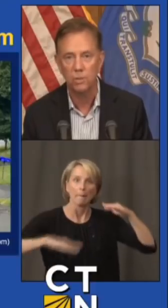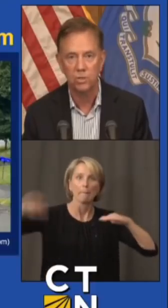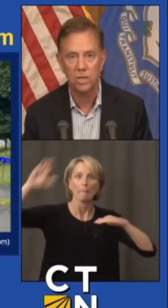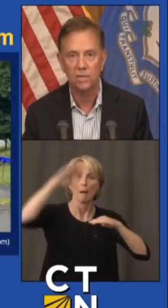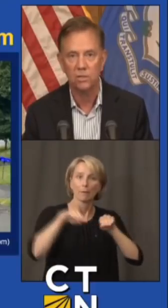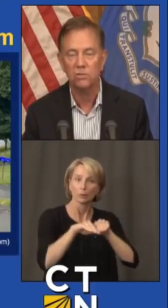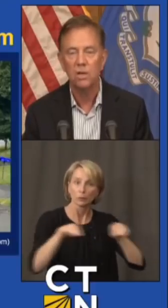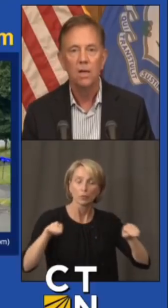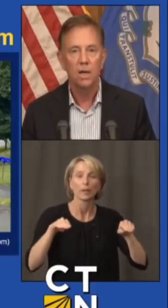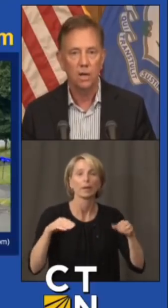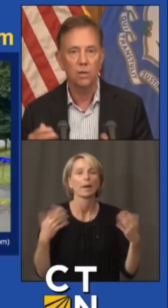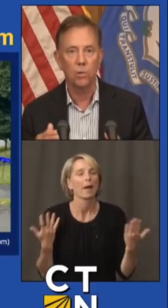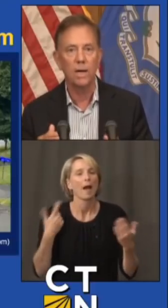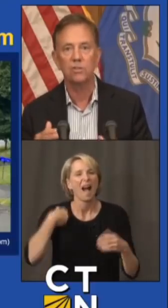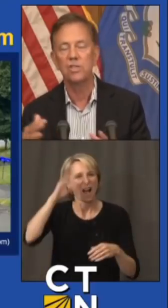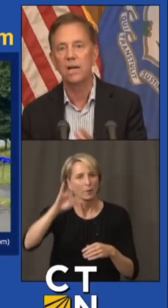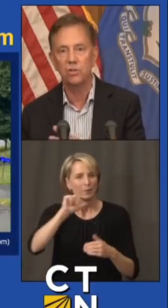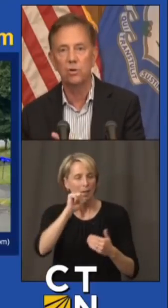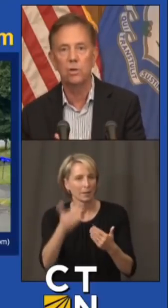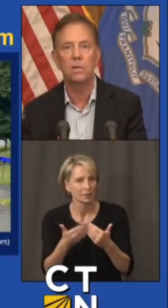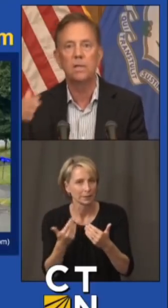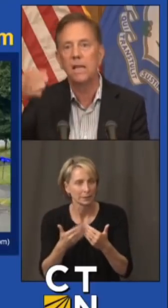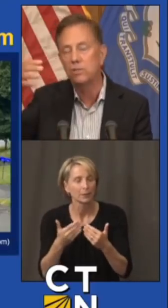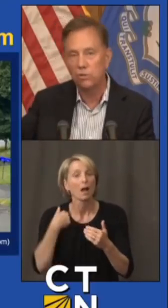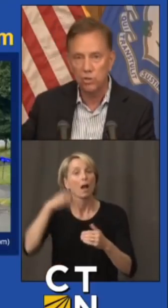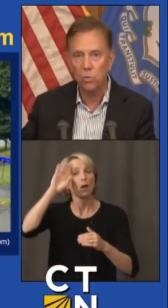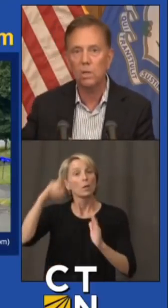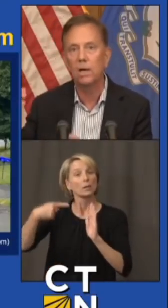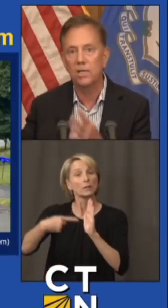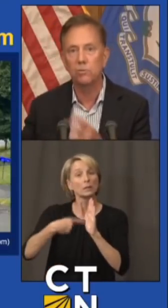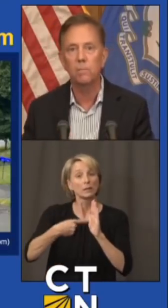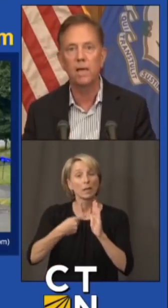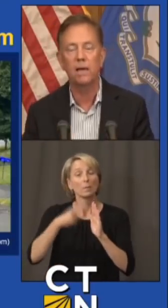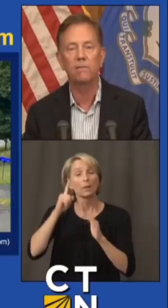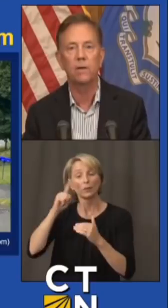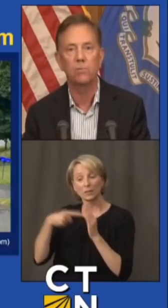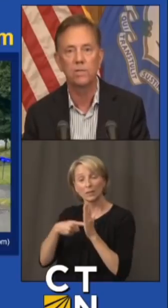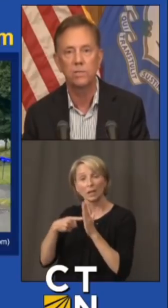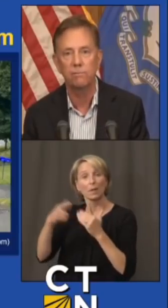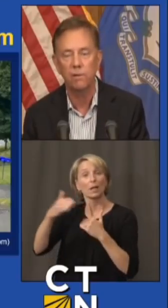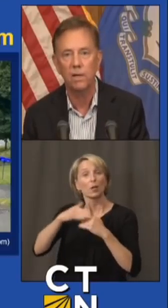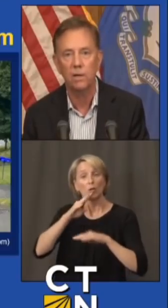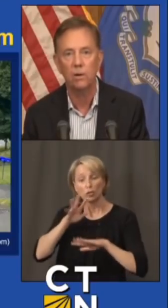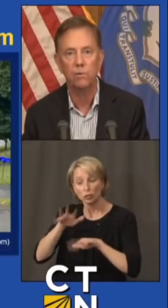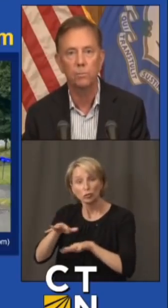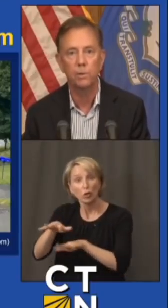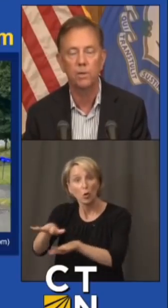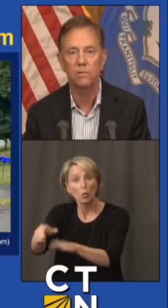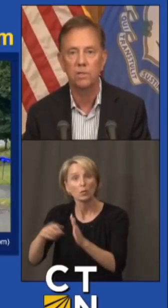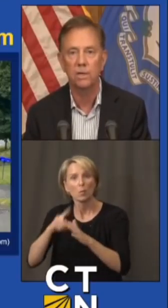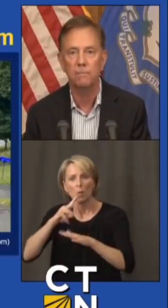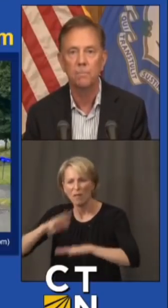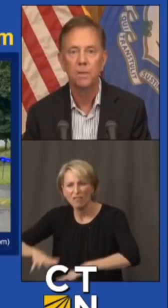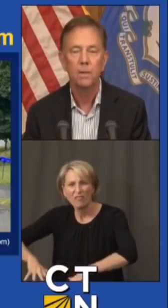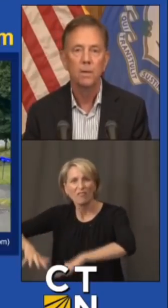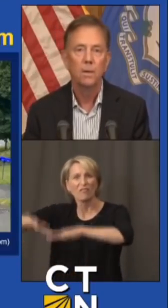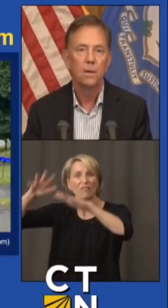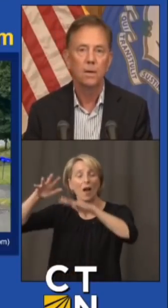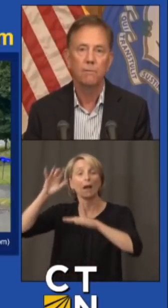important circumstances. And underground is not as good next to shorelines where you may have increasing flooding over a period of